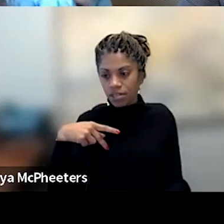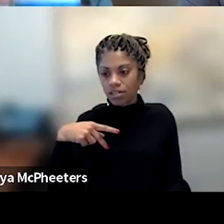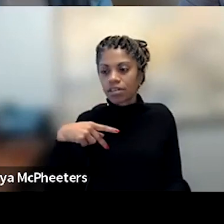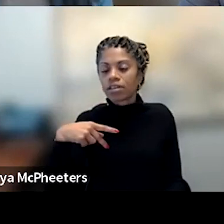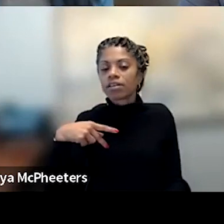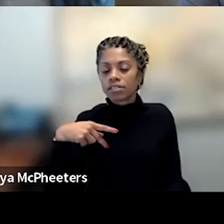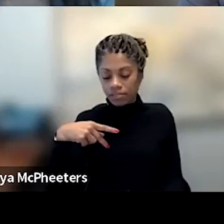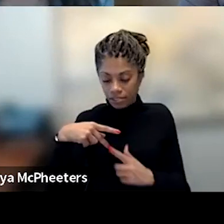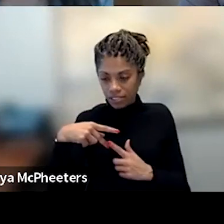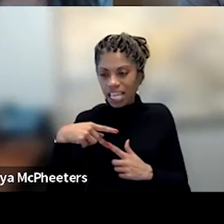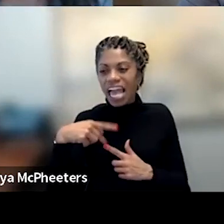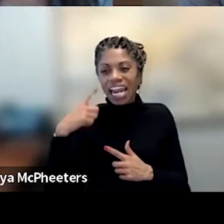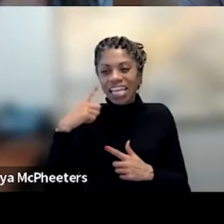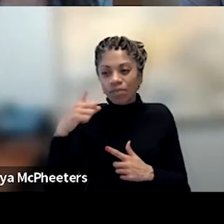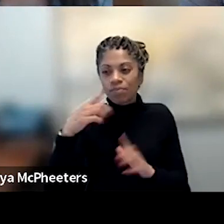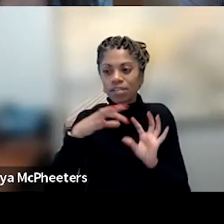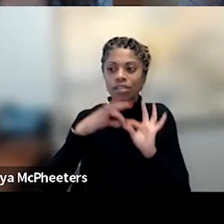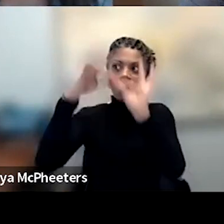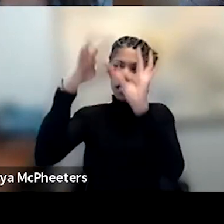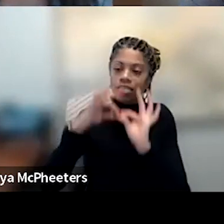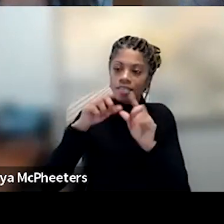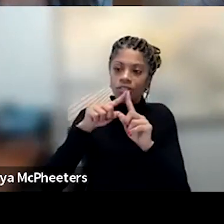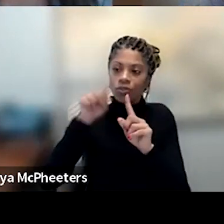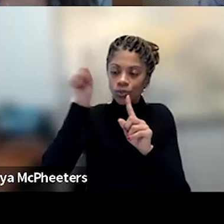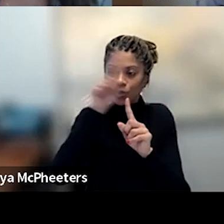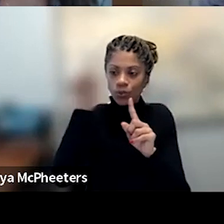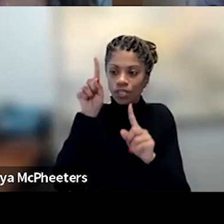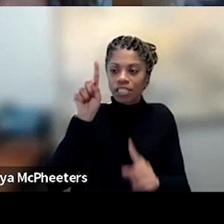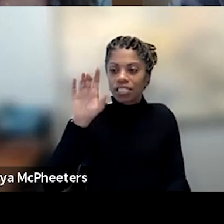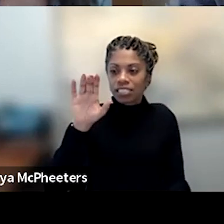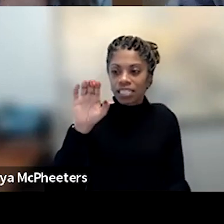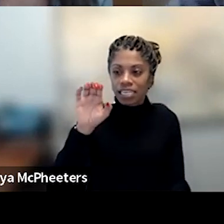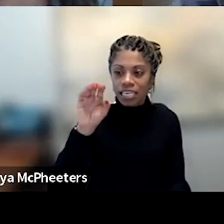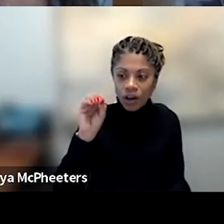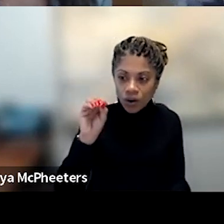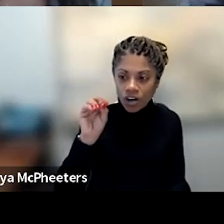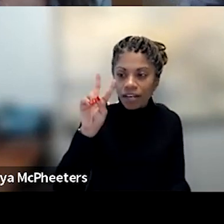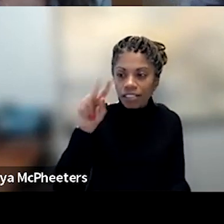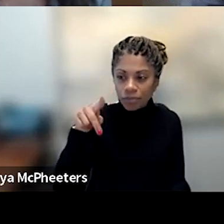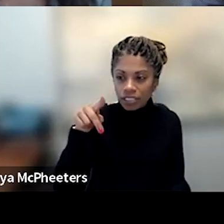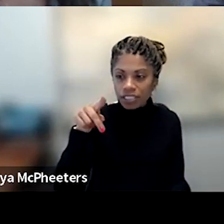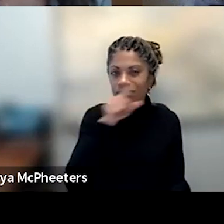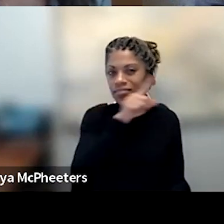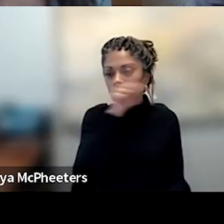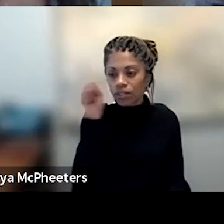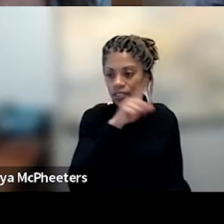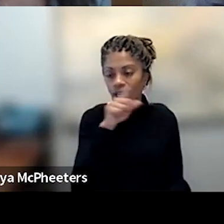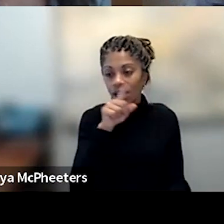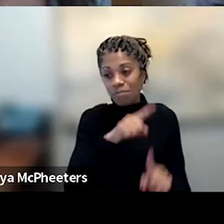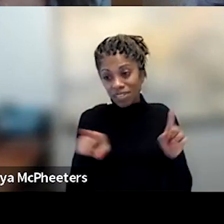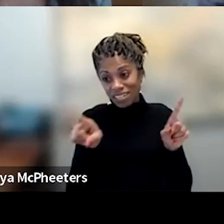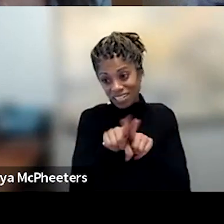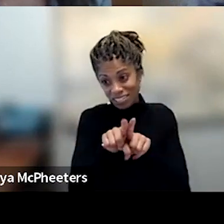CEO or the executive director. But there are other people in the leadership who can play a really important role, the CFO or